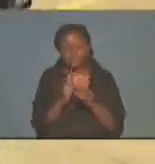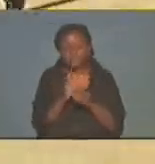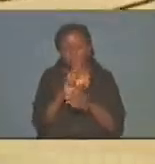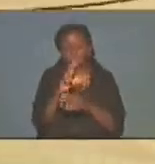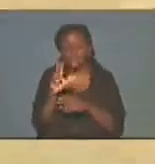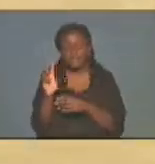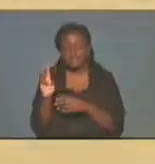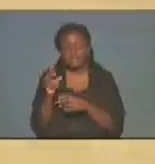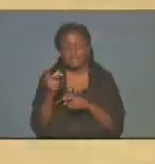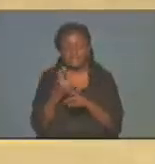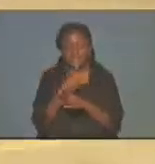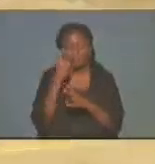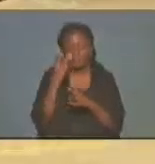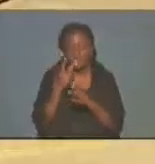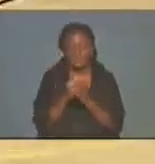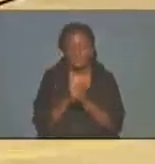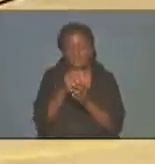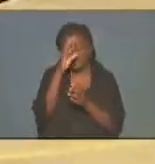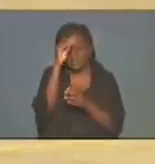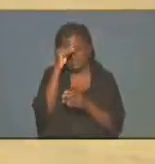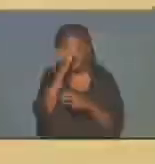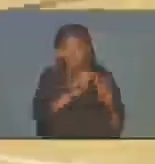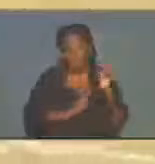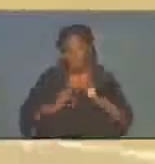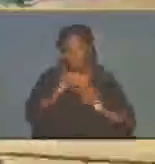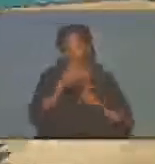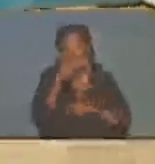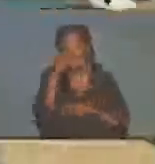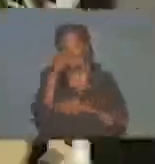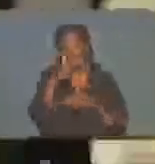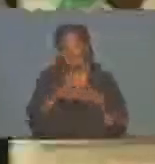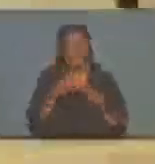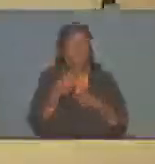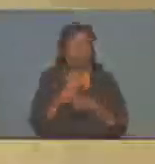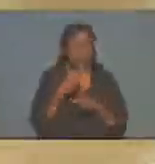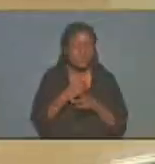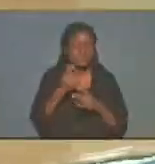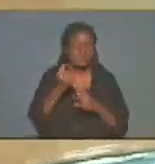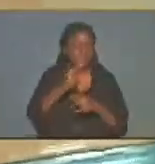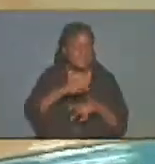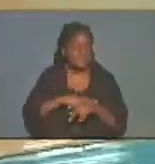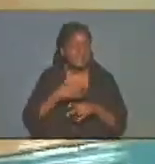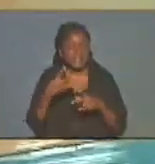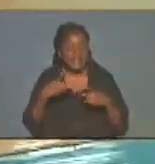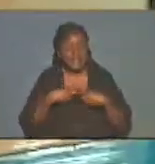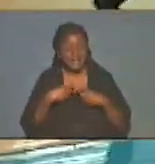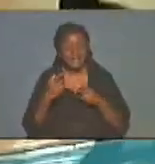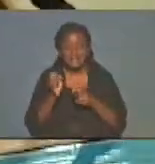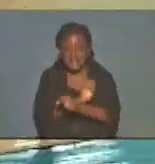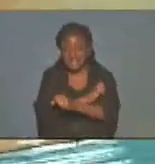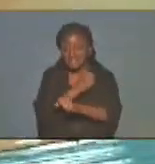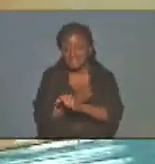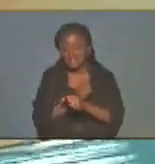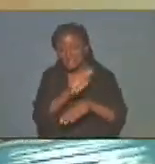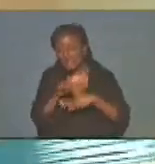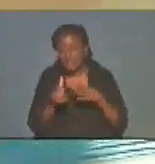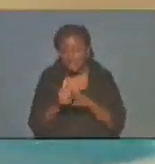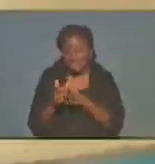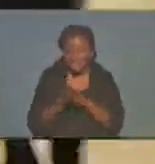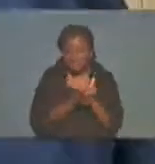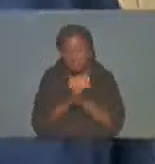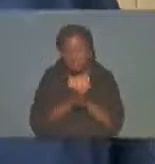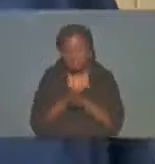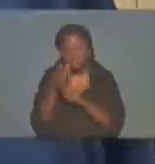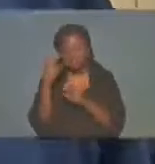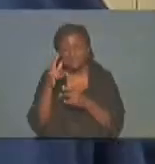guys have performed much better in the regular season with the GSSA. They had that energy. They were all psyched for the tournament. So they kind of played good. And then we